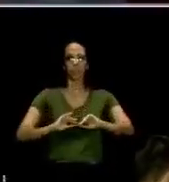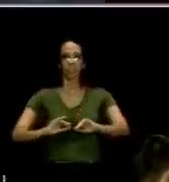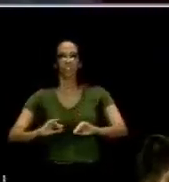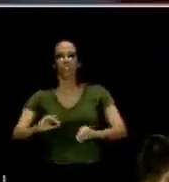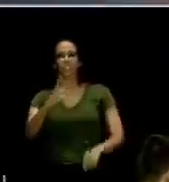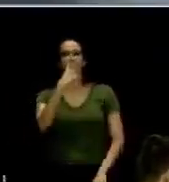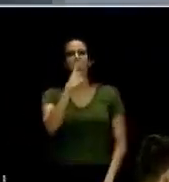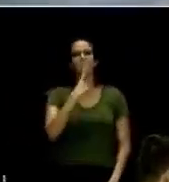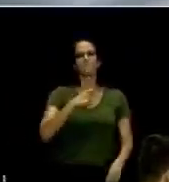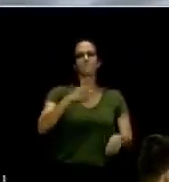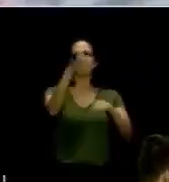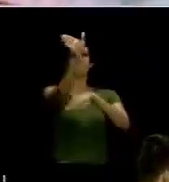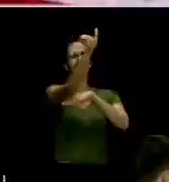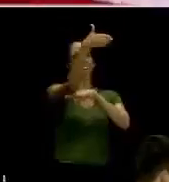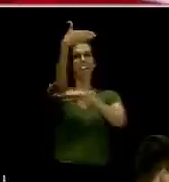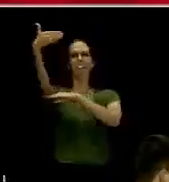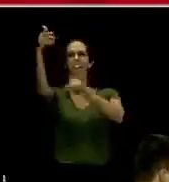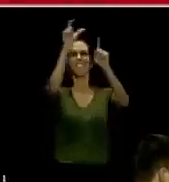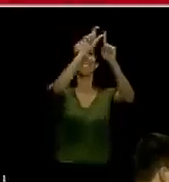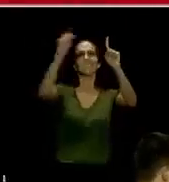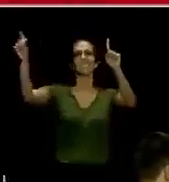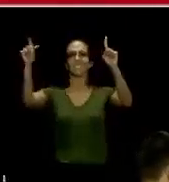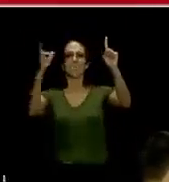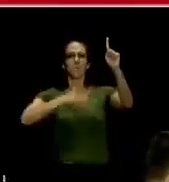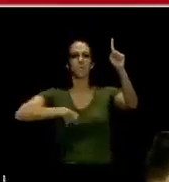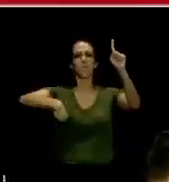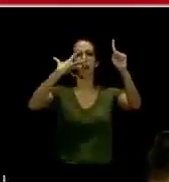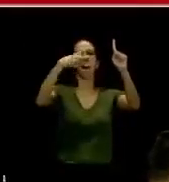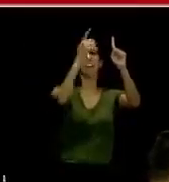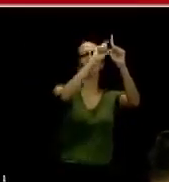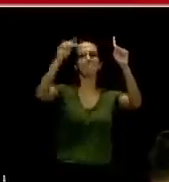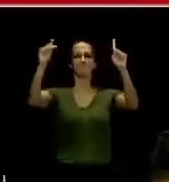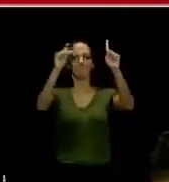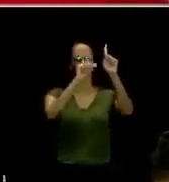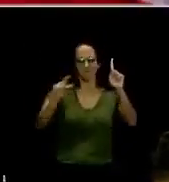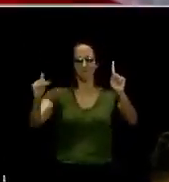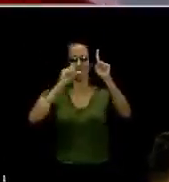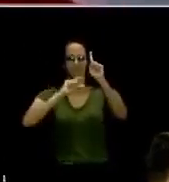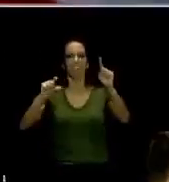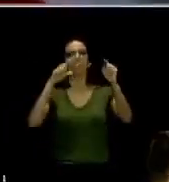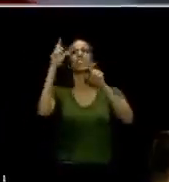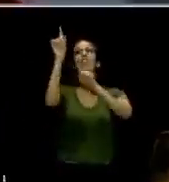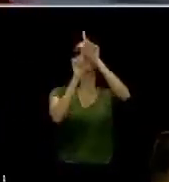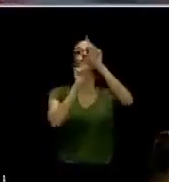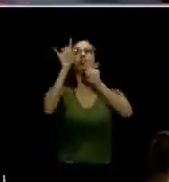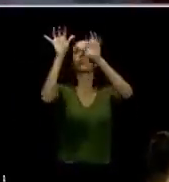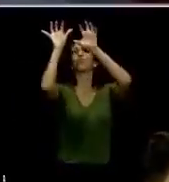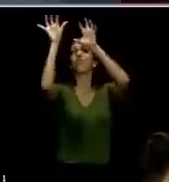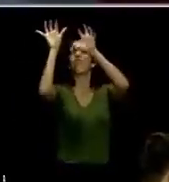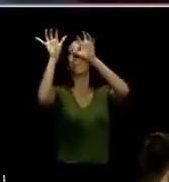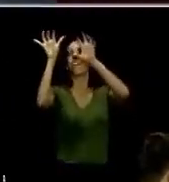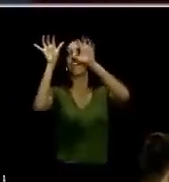gleaming, whose broad stripes and bright